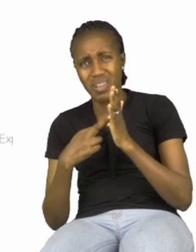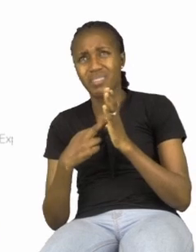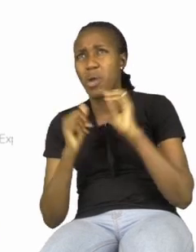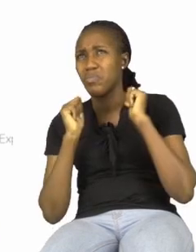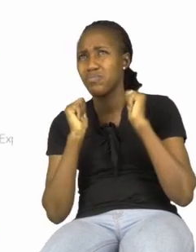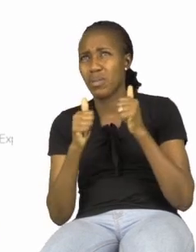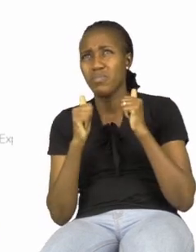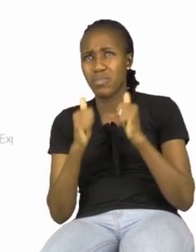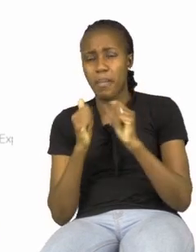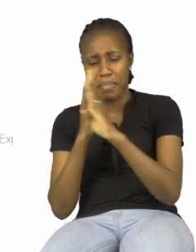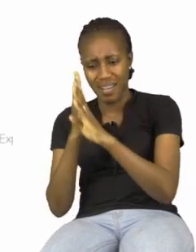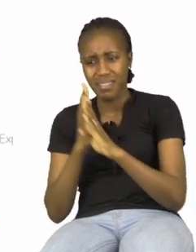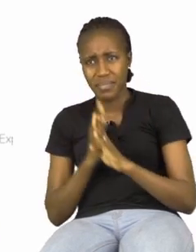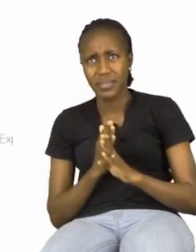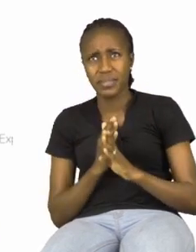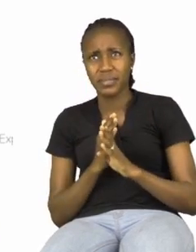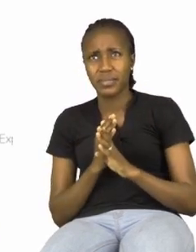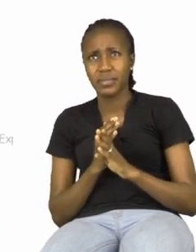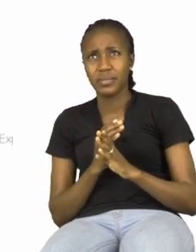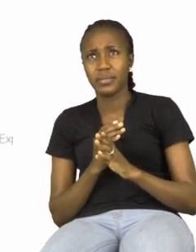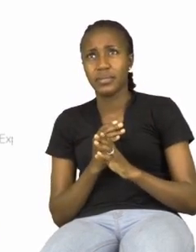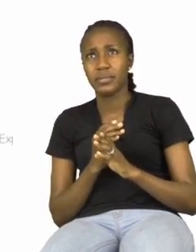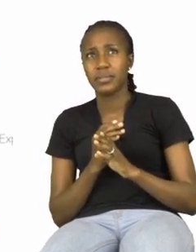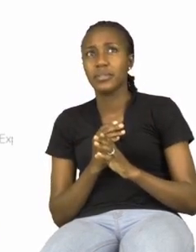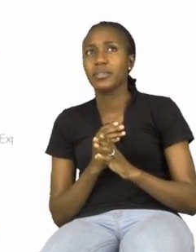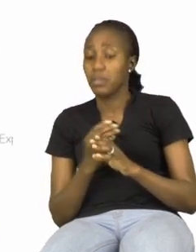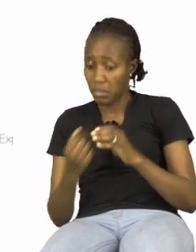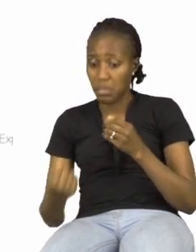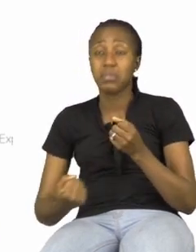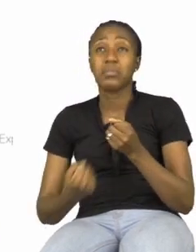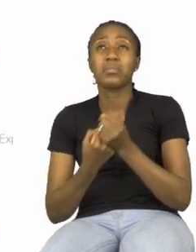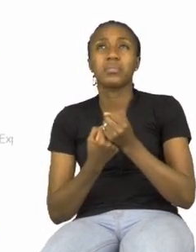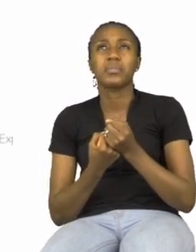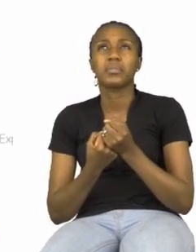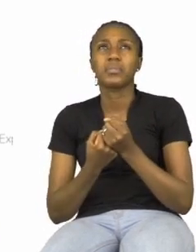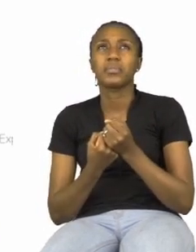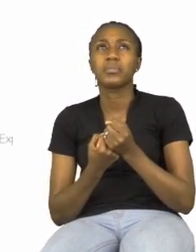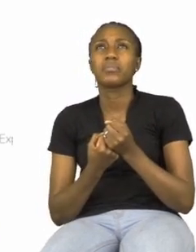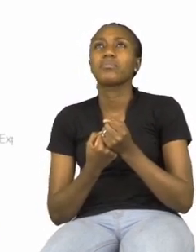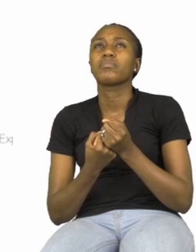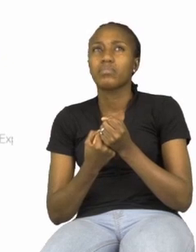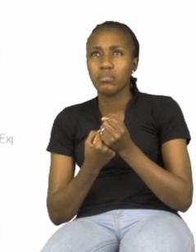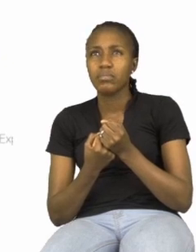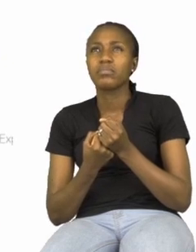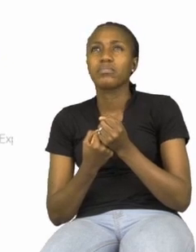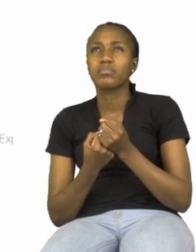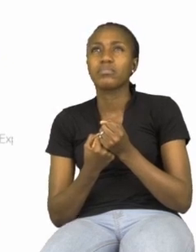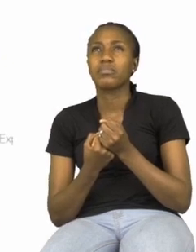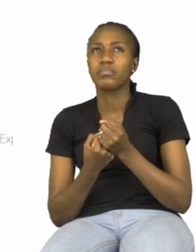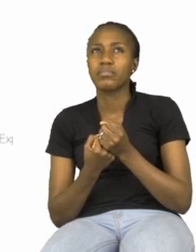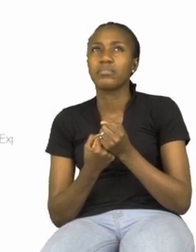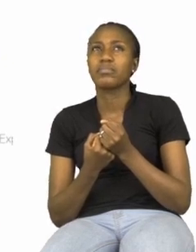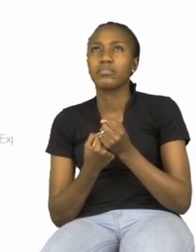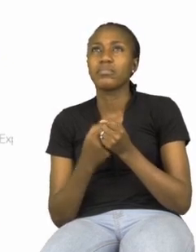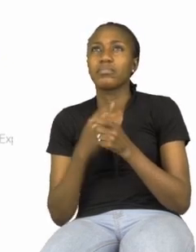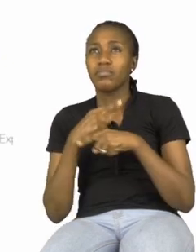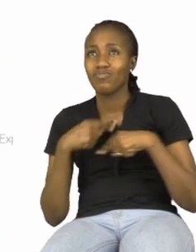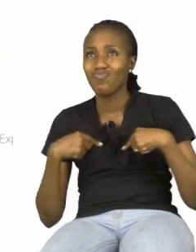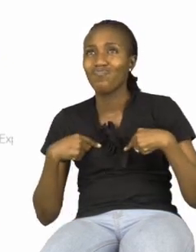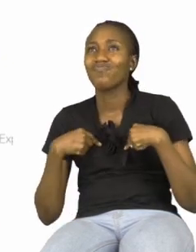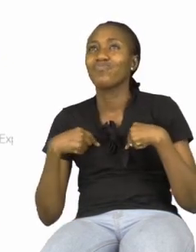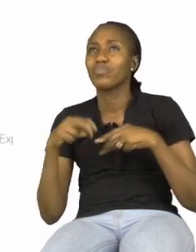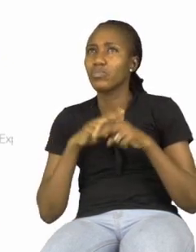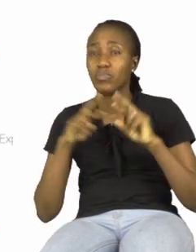So their goals and their visions for why they support us, we will ensure that their resources goes to that